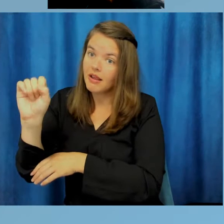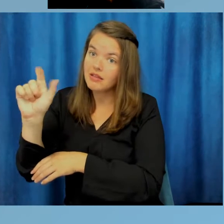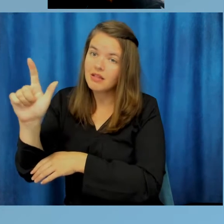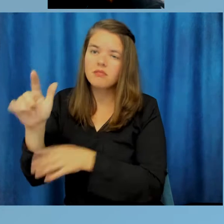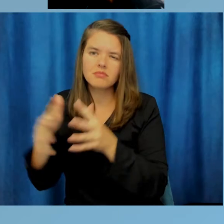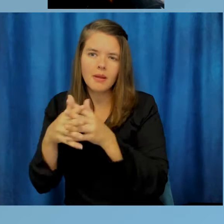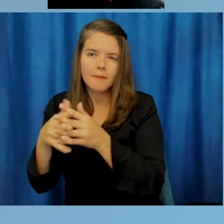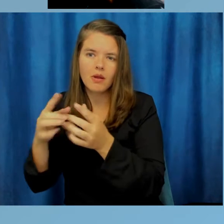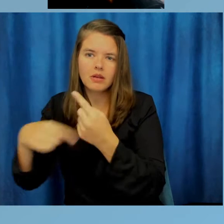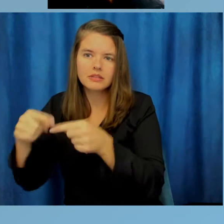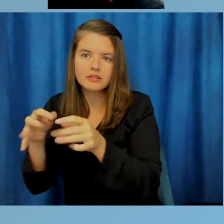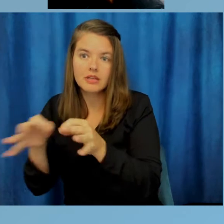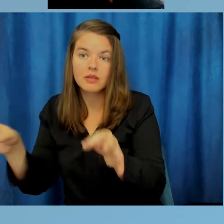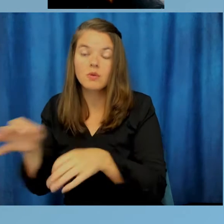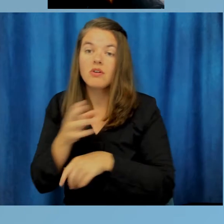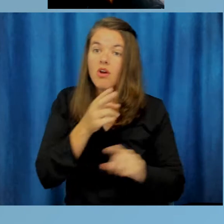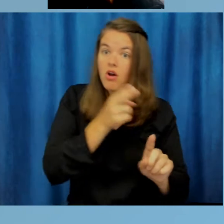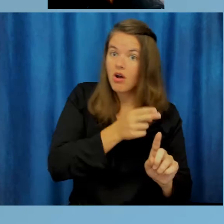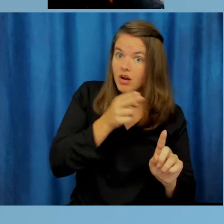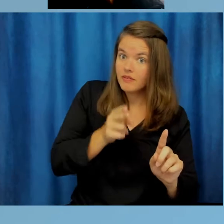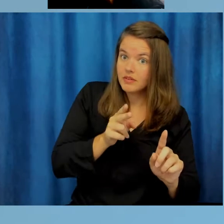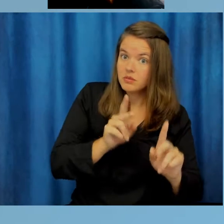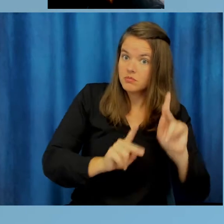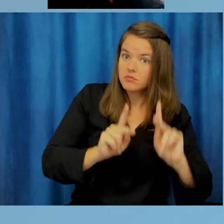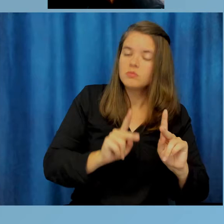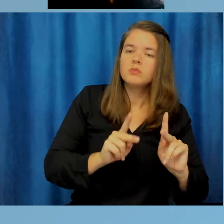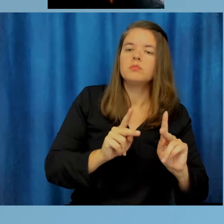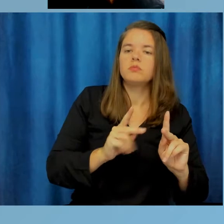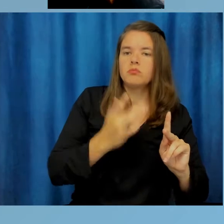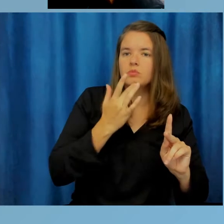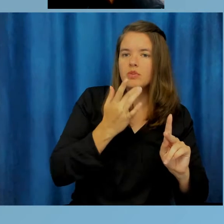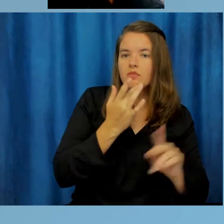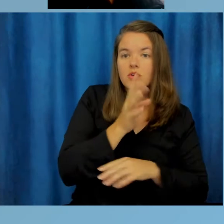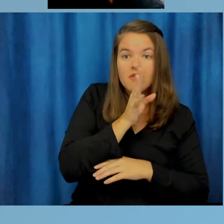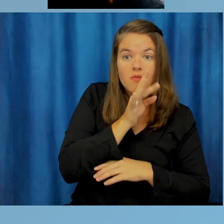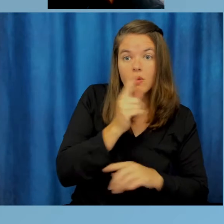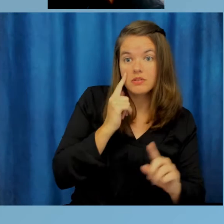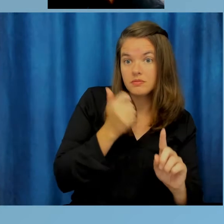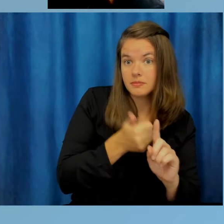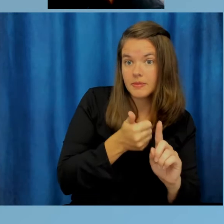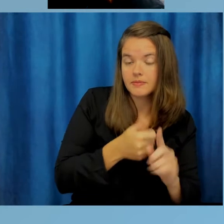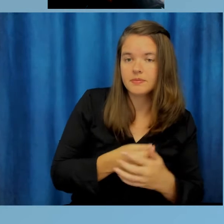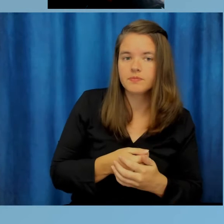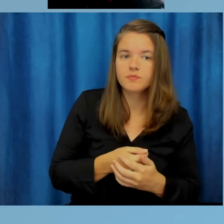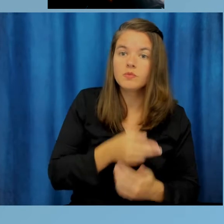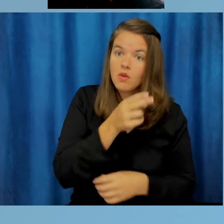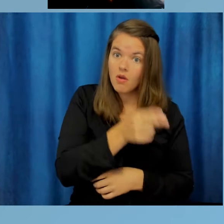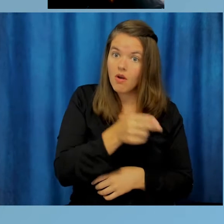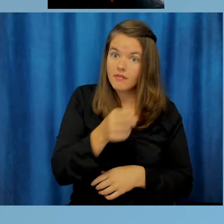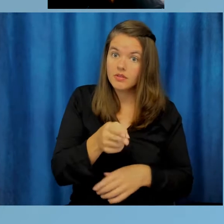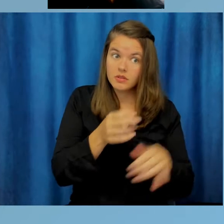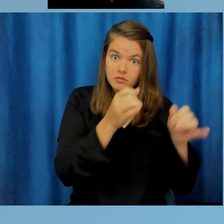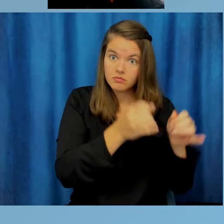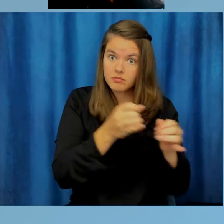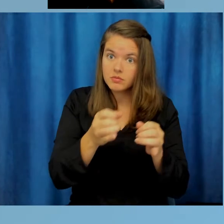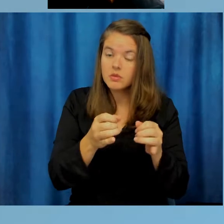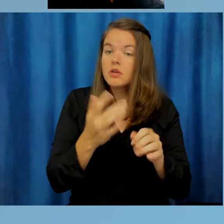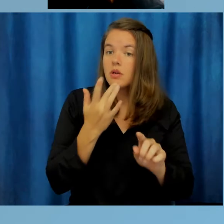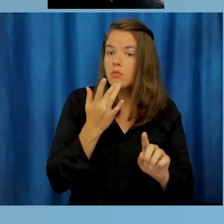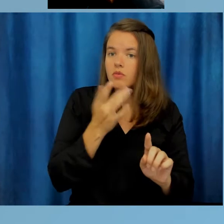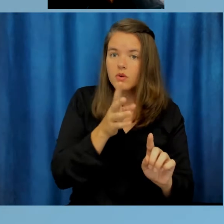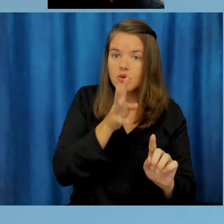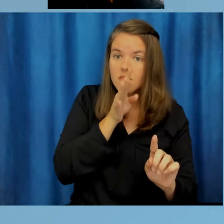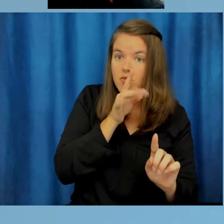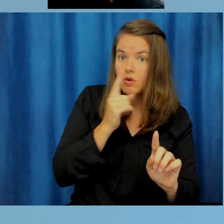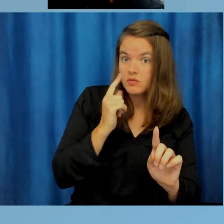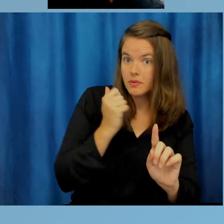ASL or American Sign Language, and hard of hearing people prefer to voice for themselves. Hard of hearing individuals